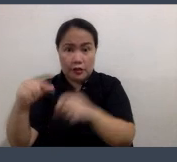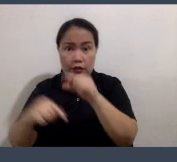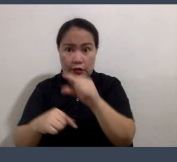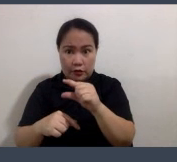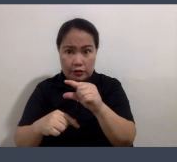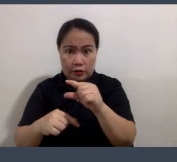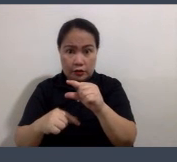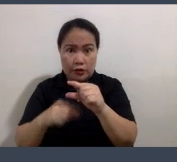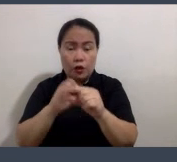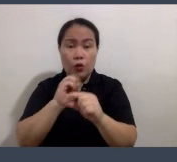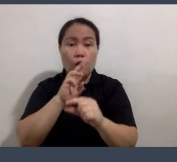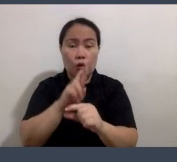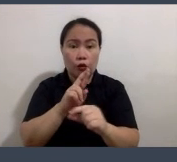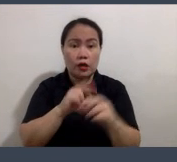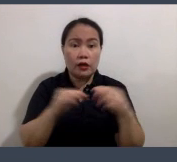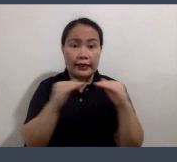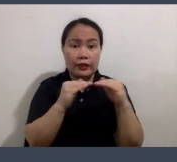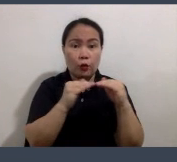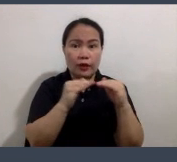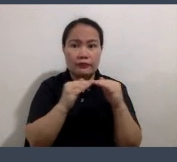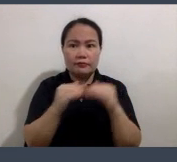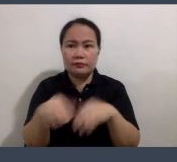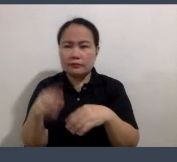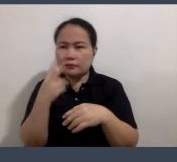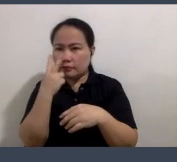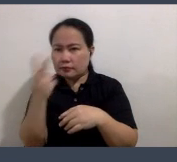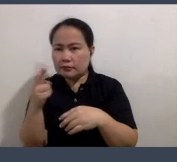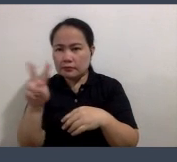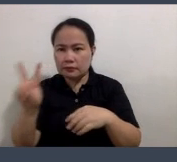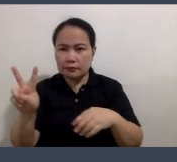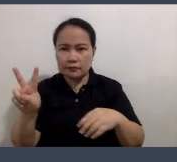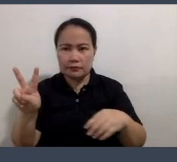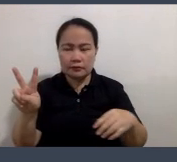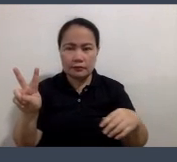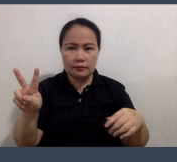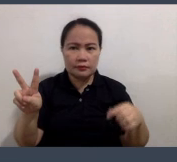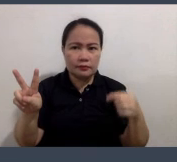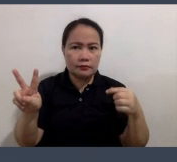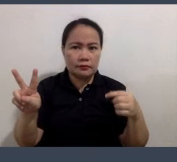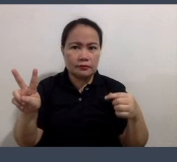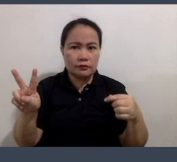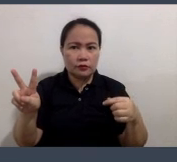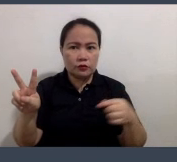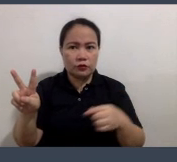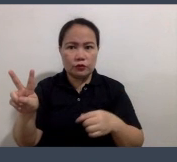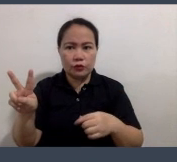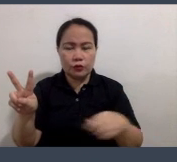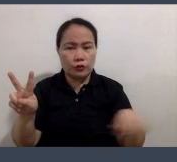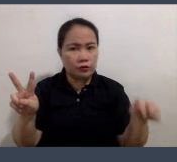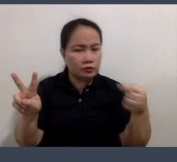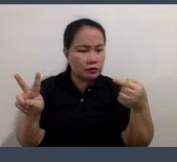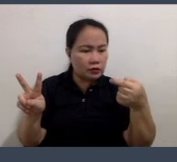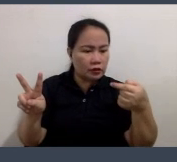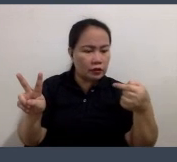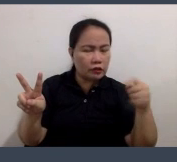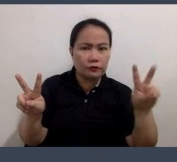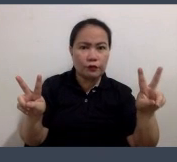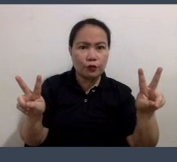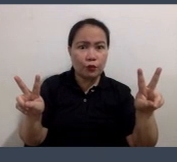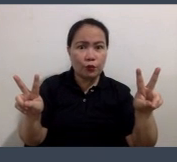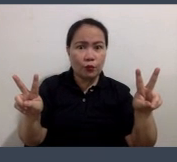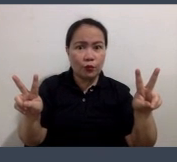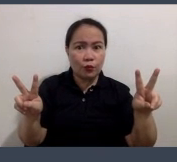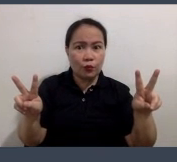or equal. So, this is positive 2. The absolute value of 2 is positive 2. Ito